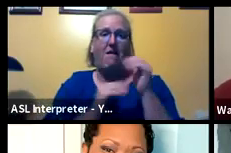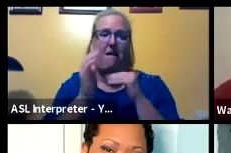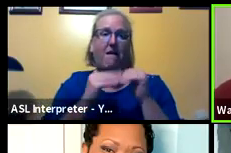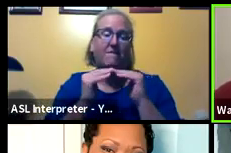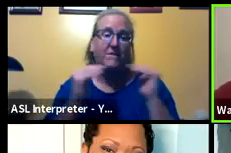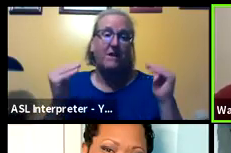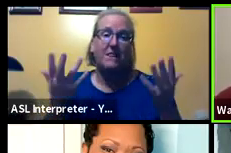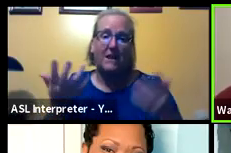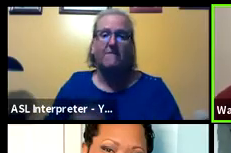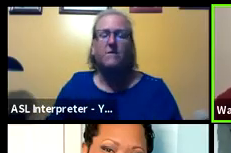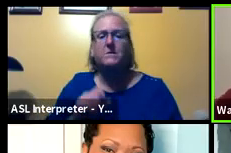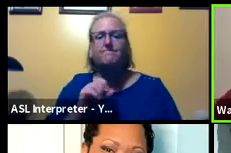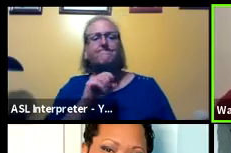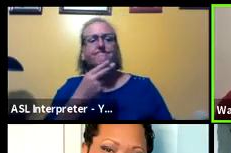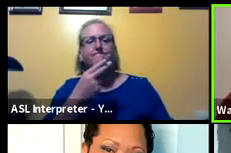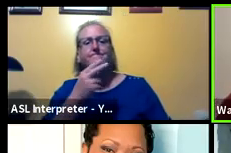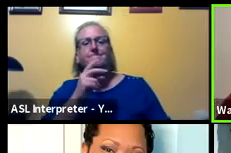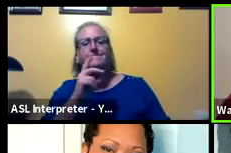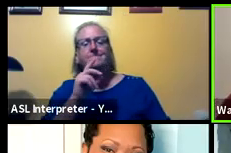Thank you.